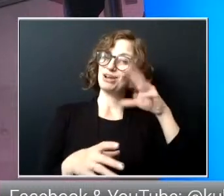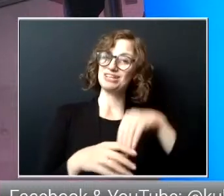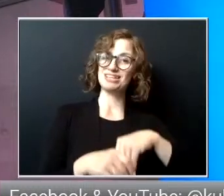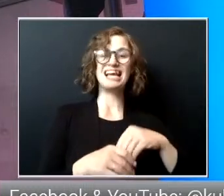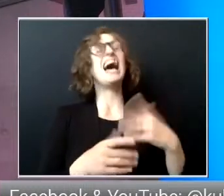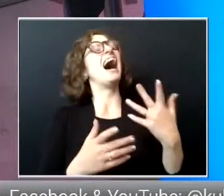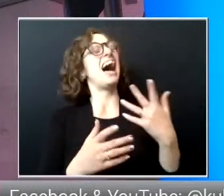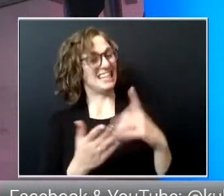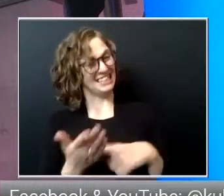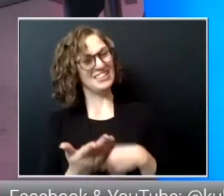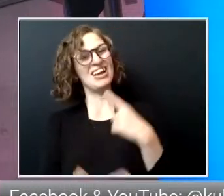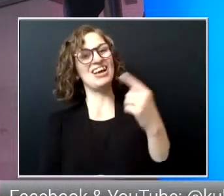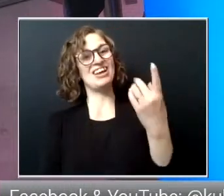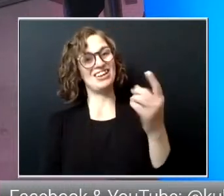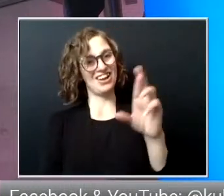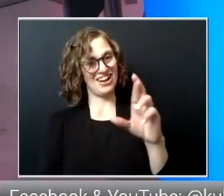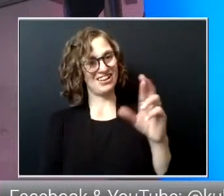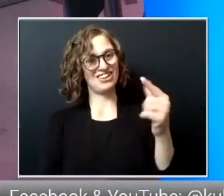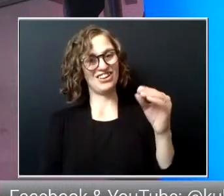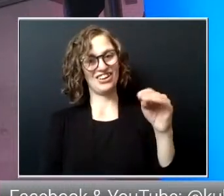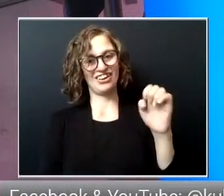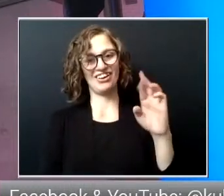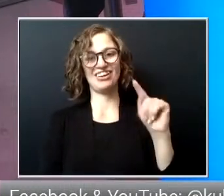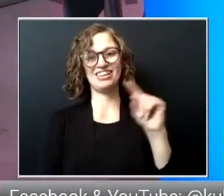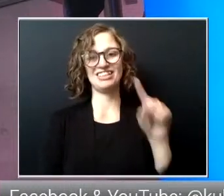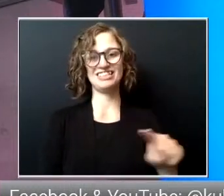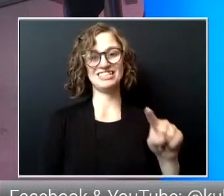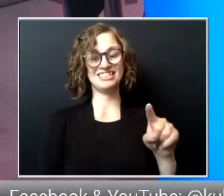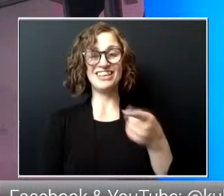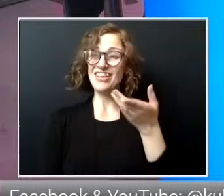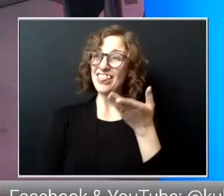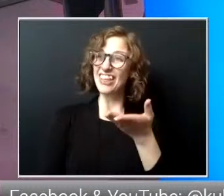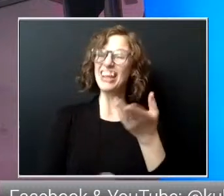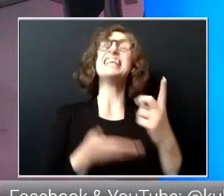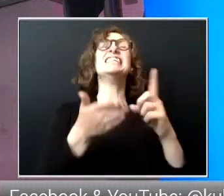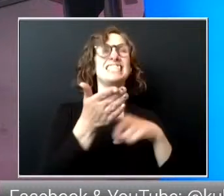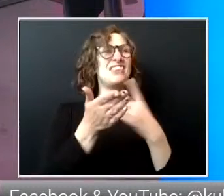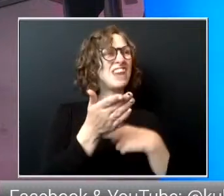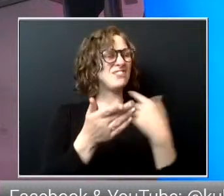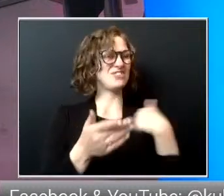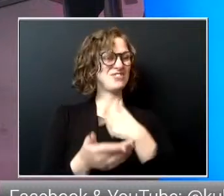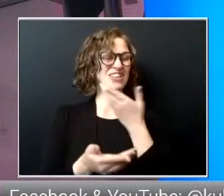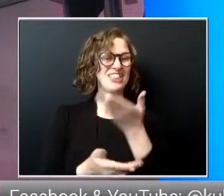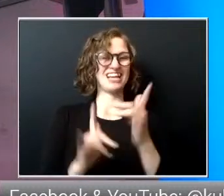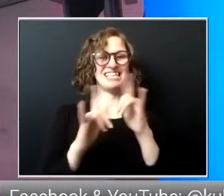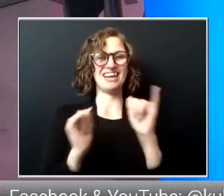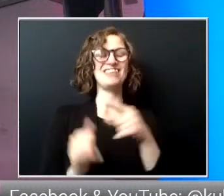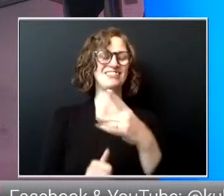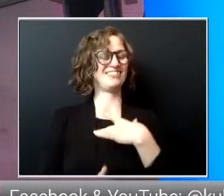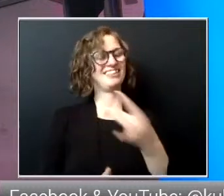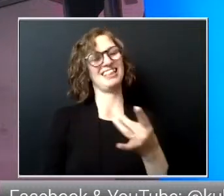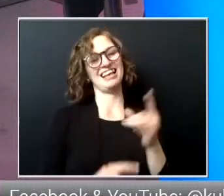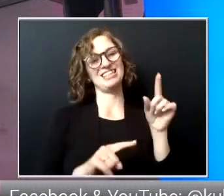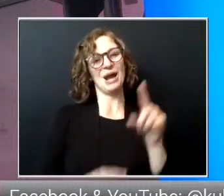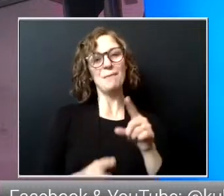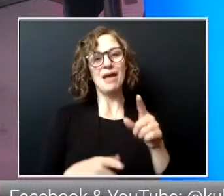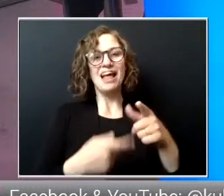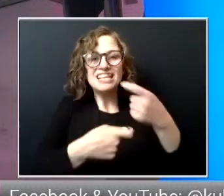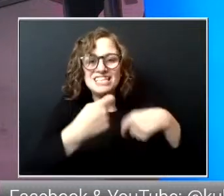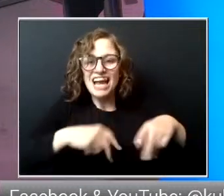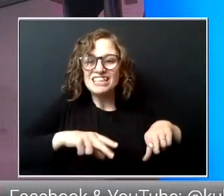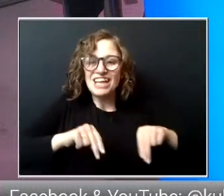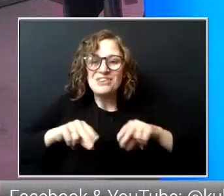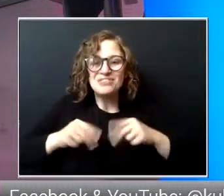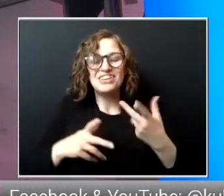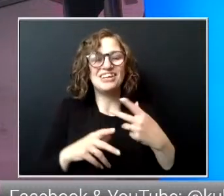up there too? Sometimes during those times. Yeah. He liked to come in and change his diaper and do his temperature. That's so sweet.